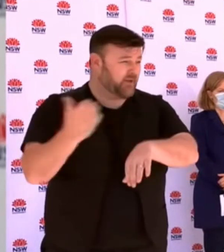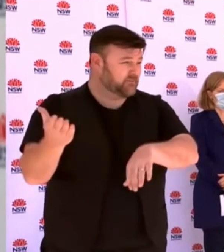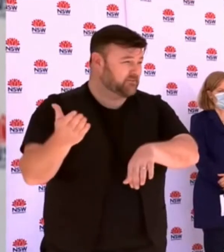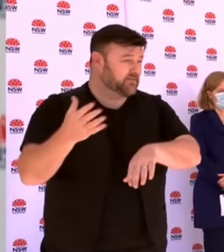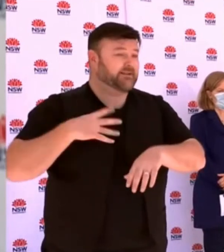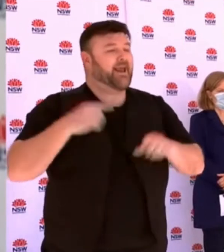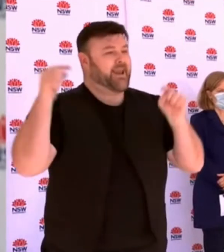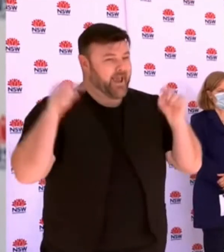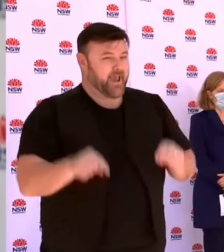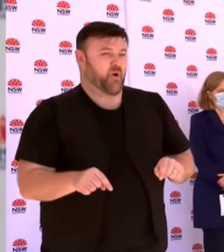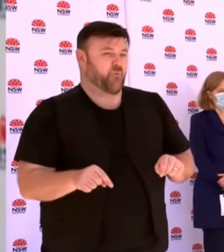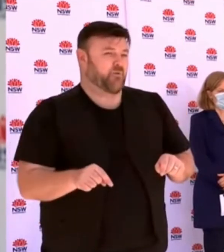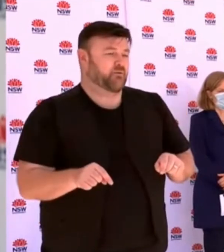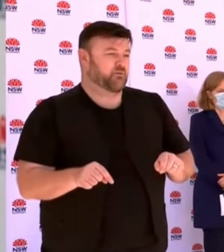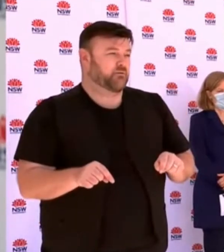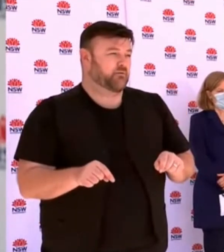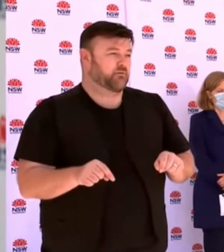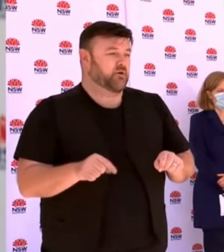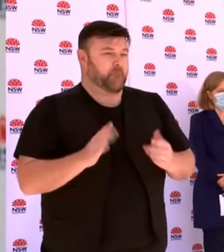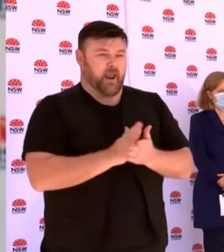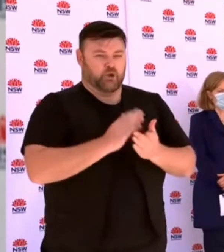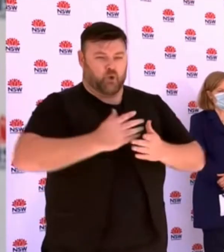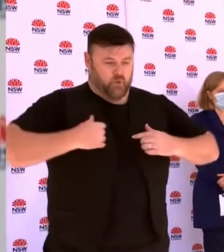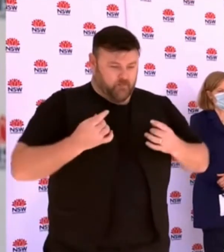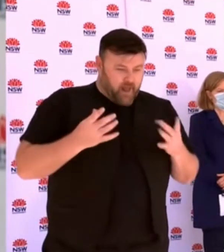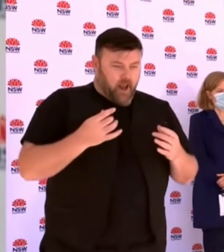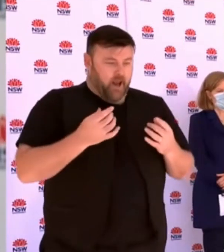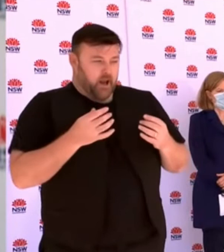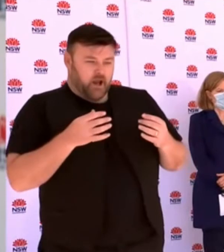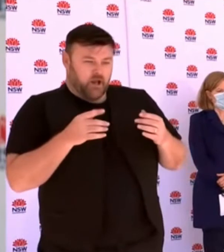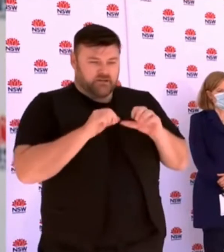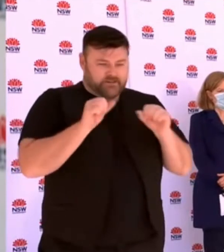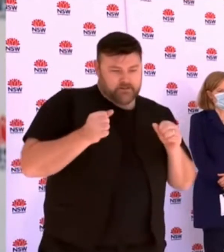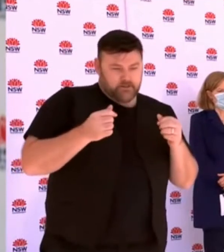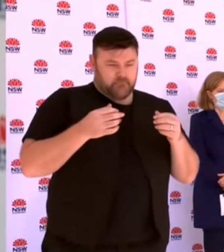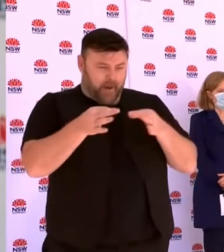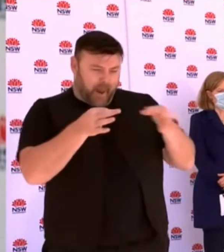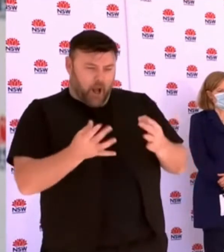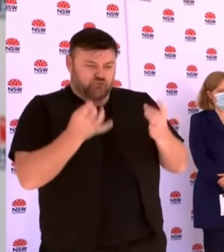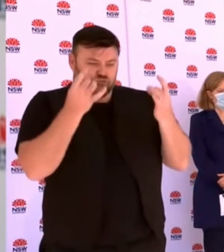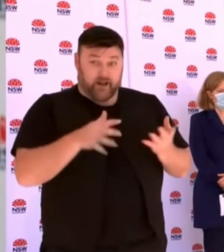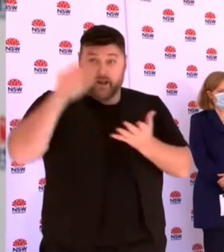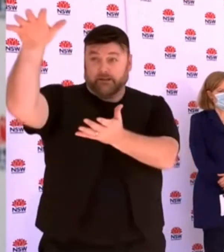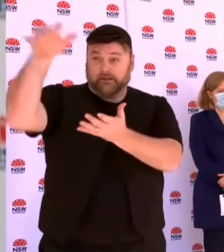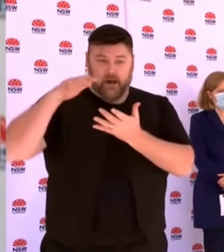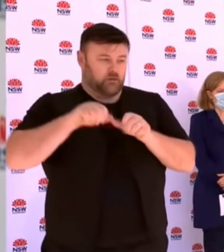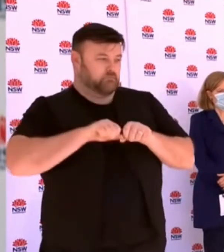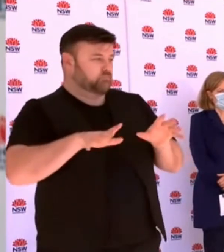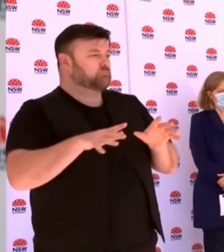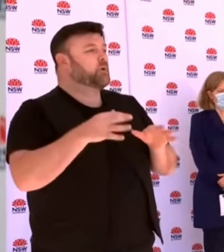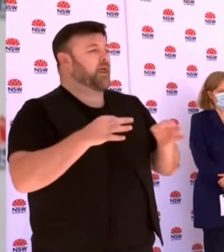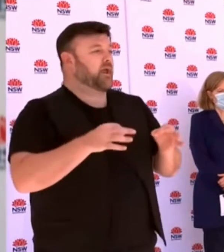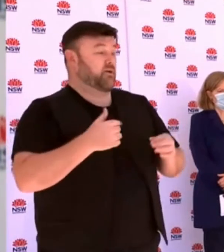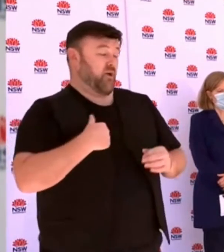to do the work now to make sure when the vaccine arrives that we have our systems ready, because certainly my sense is